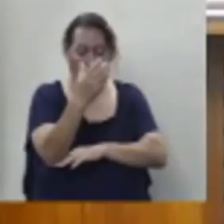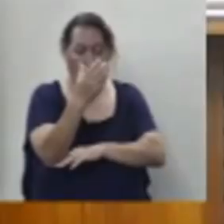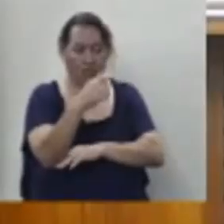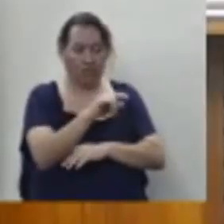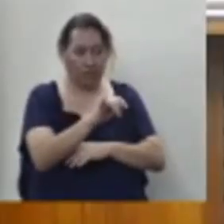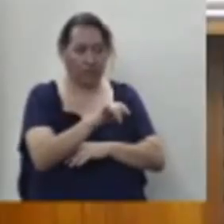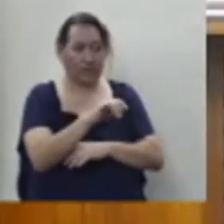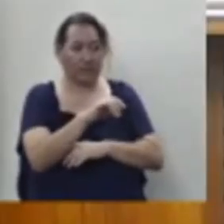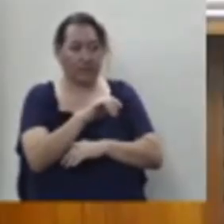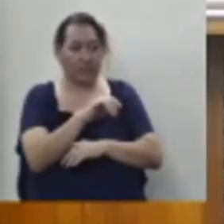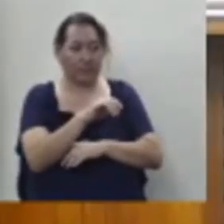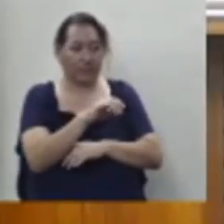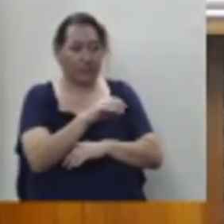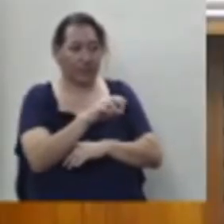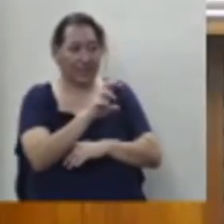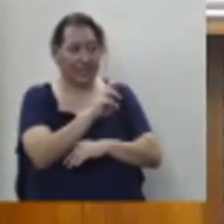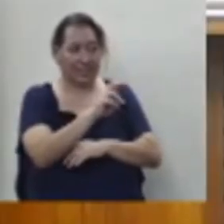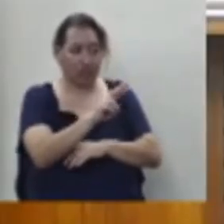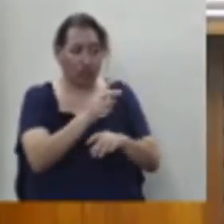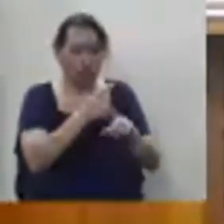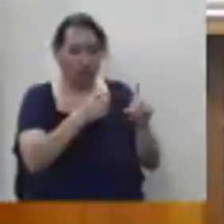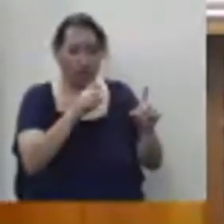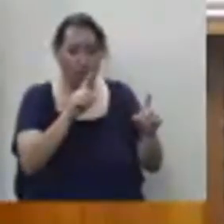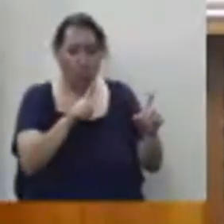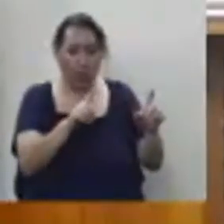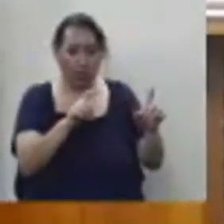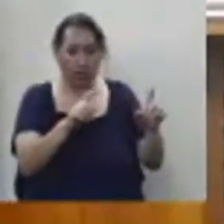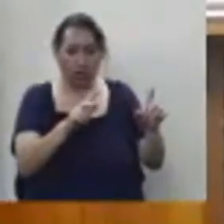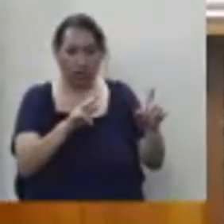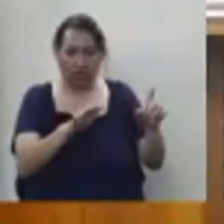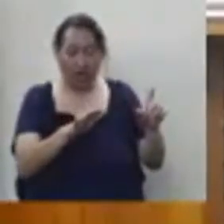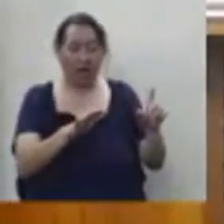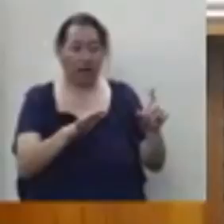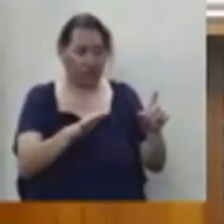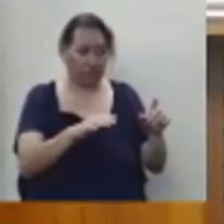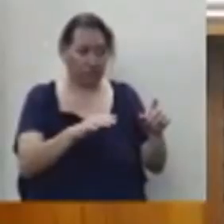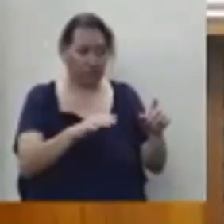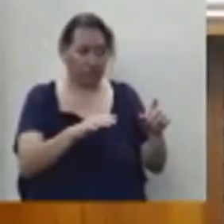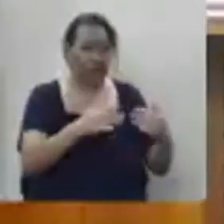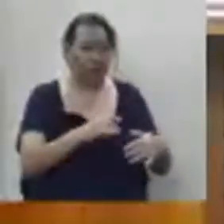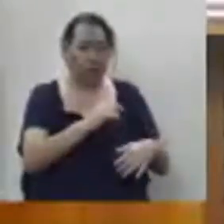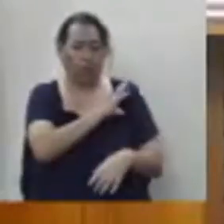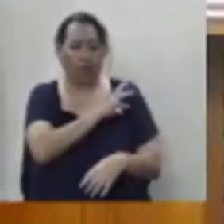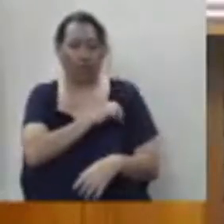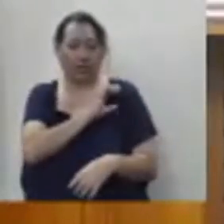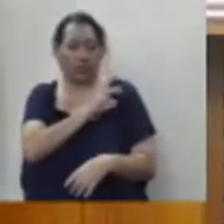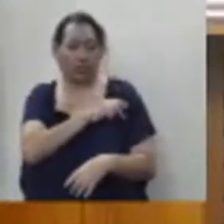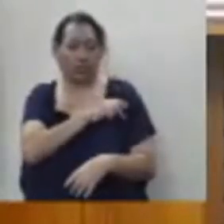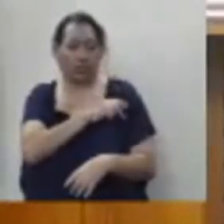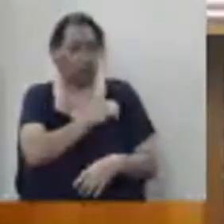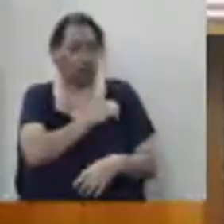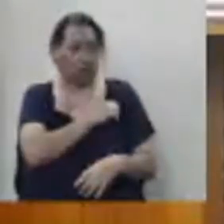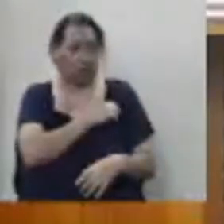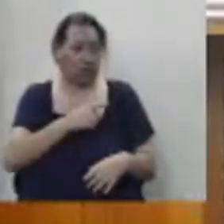out of 135 at 45.93%. Then we have the Filipino is the next